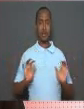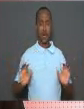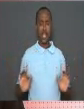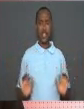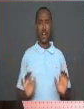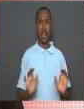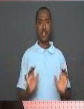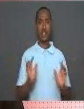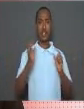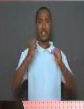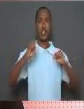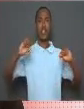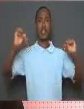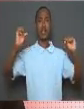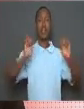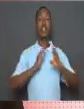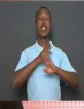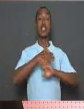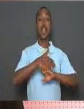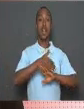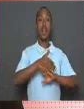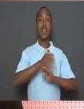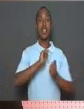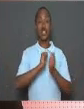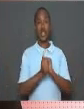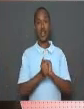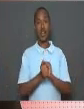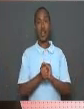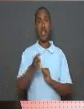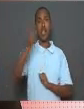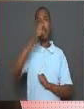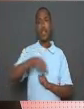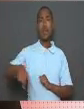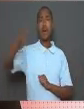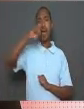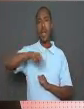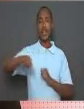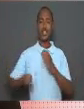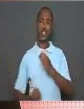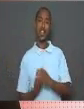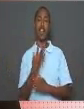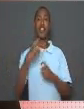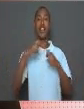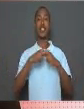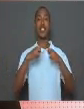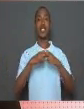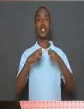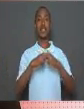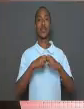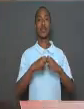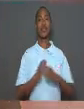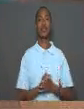Pressurized steam then runs a turbine that generates electricity.